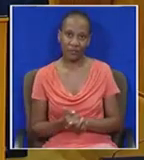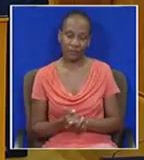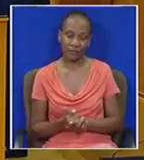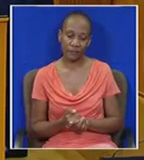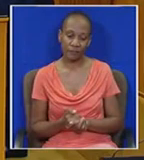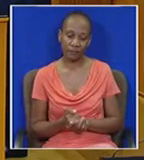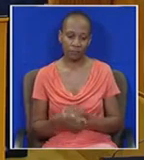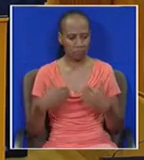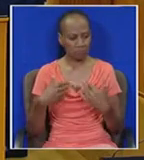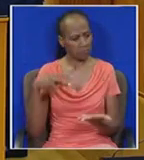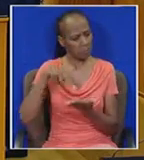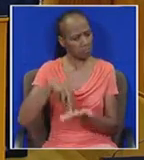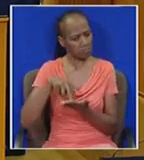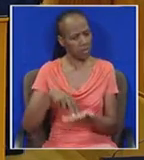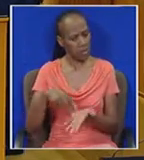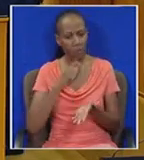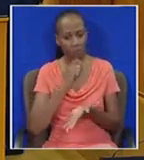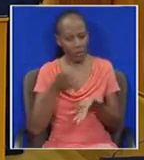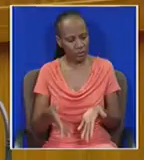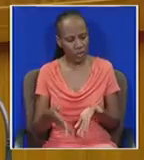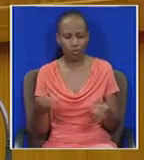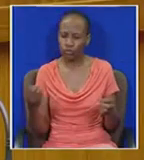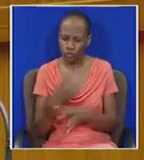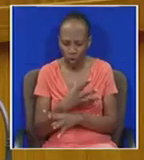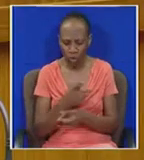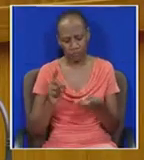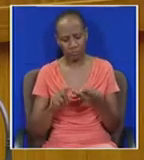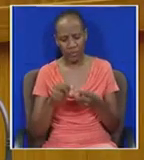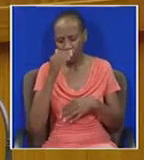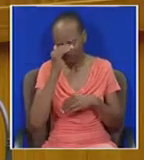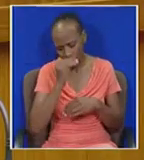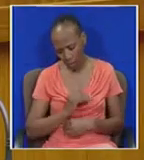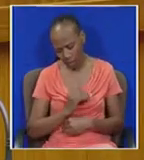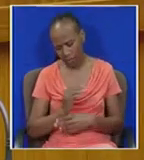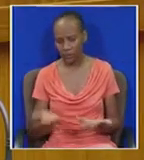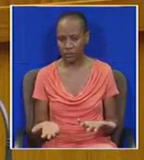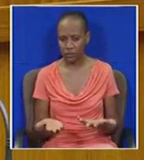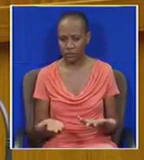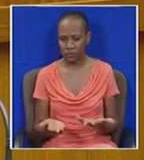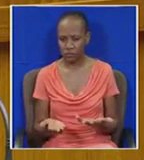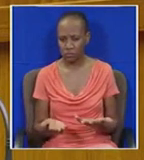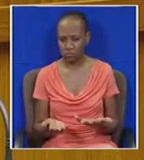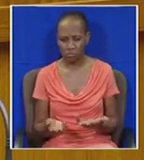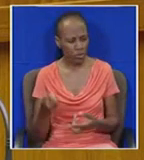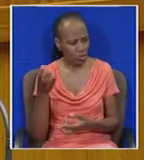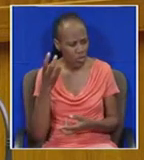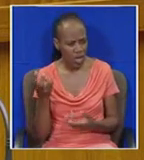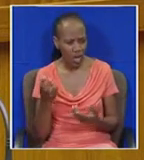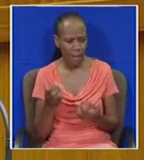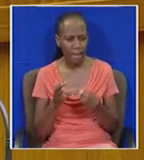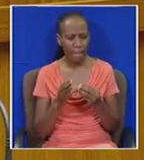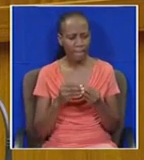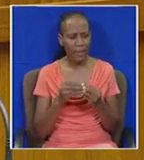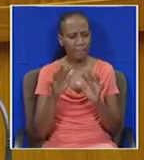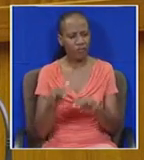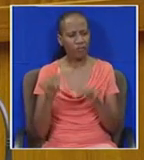We stand here this morning in great shock and deep sadness after having learned about the passing of our Member